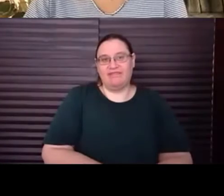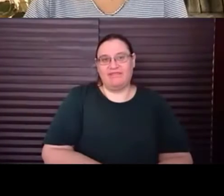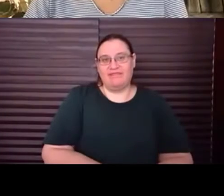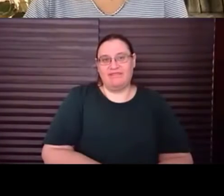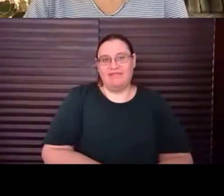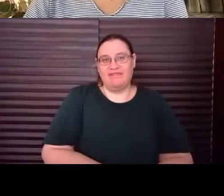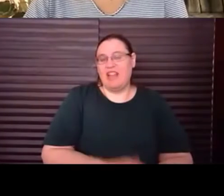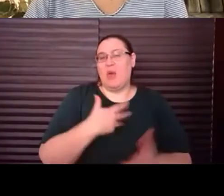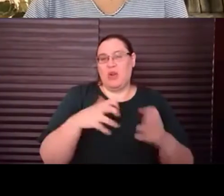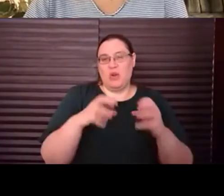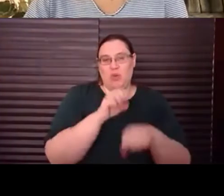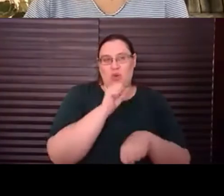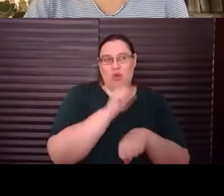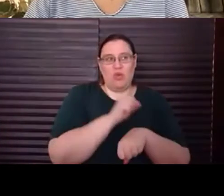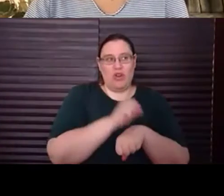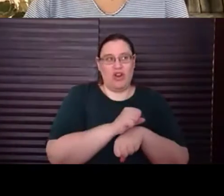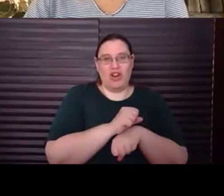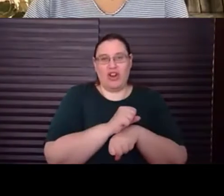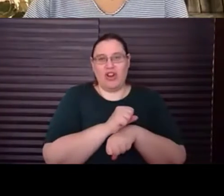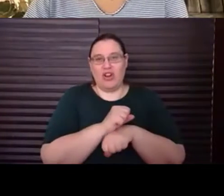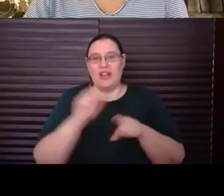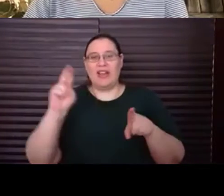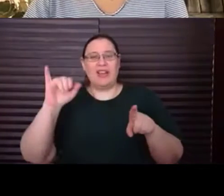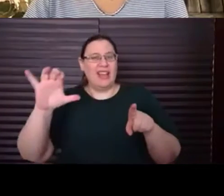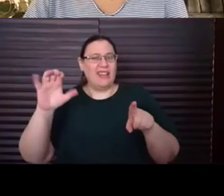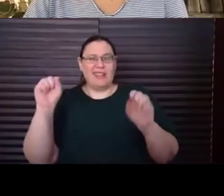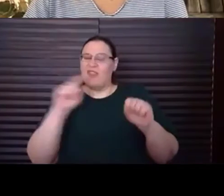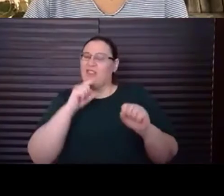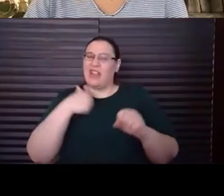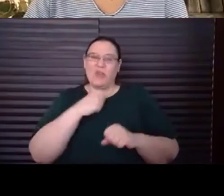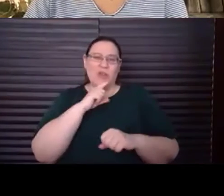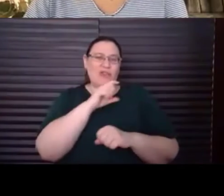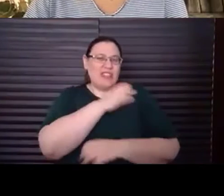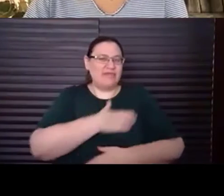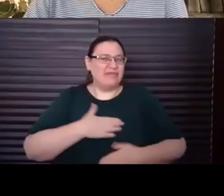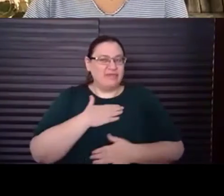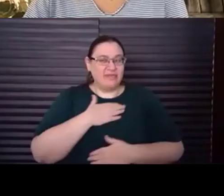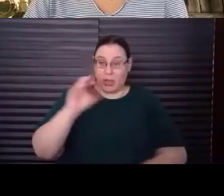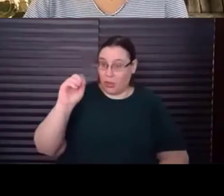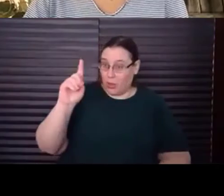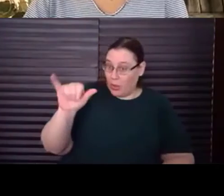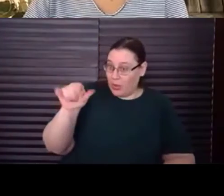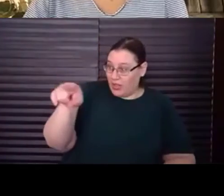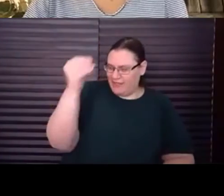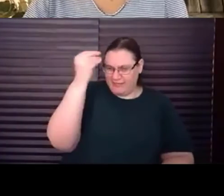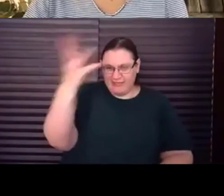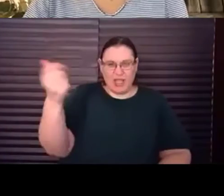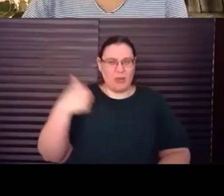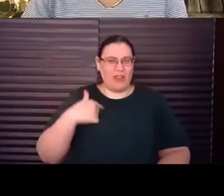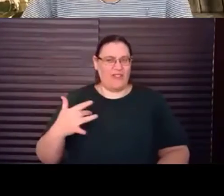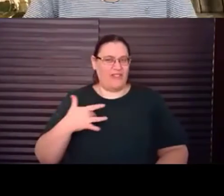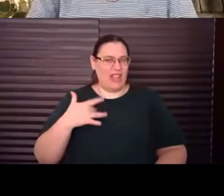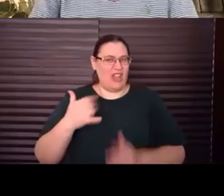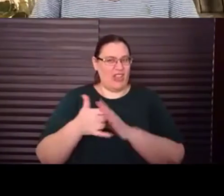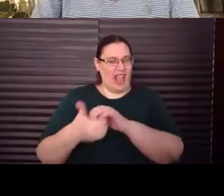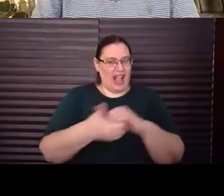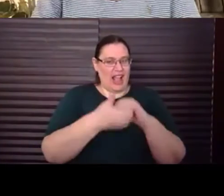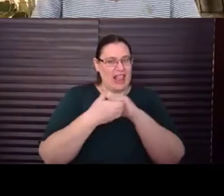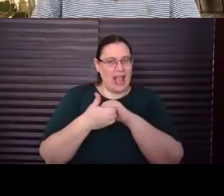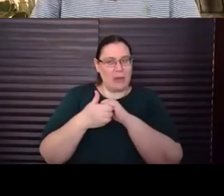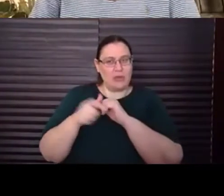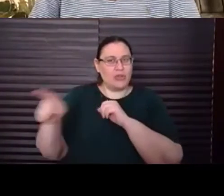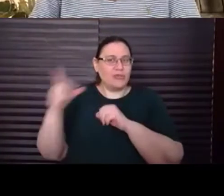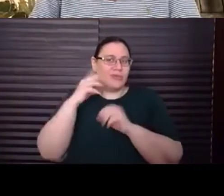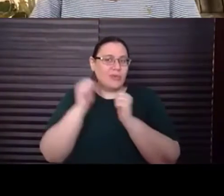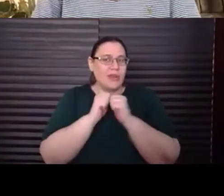There's a lot of love going around here, you know. Cody, we could feel it that you that collaboration that